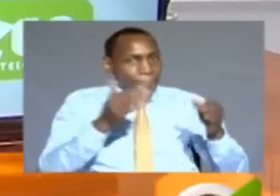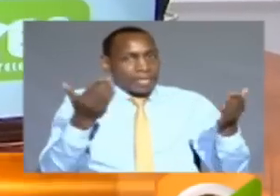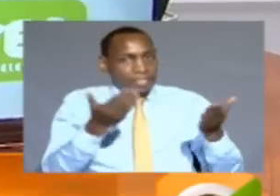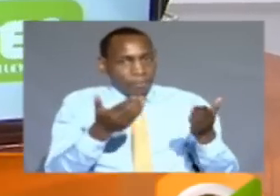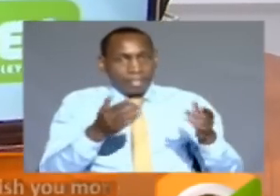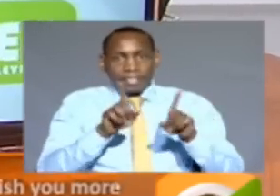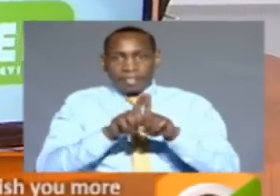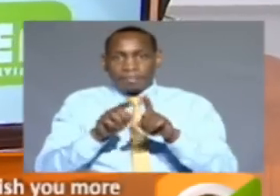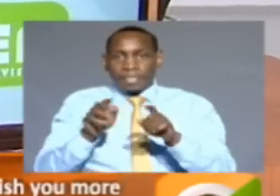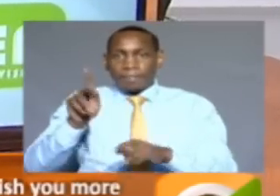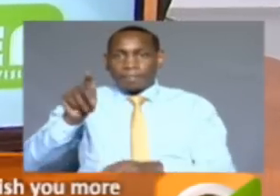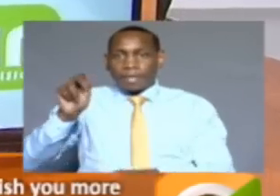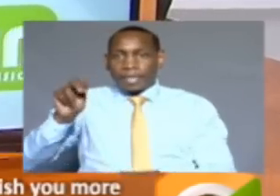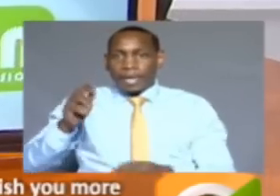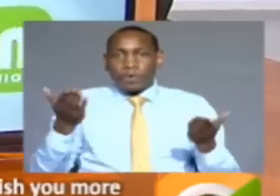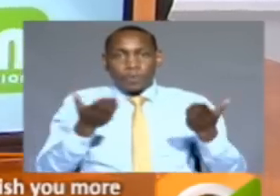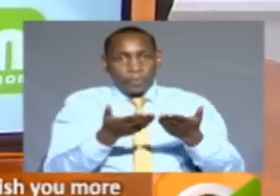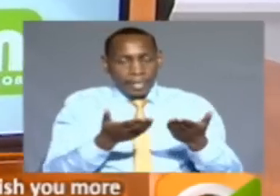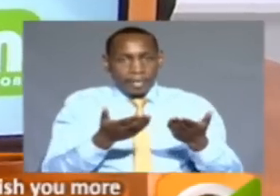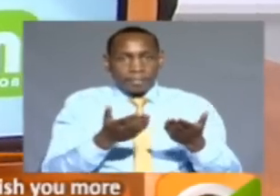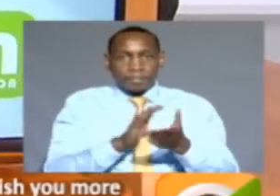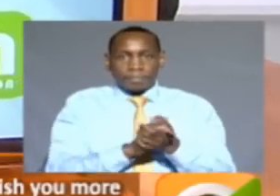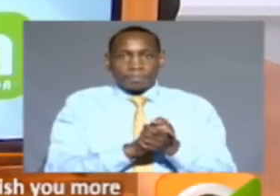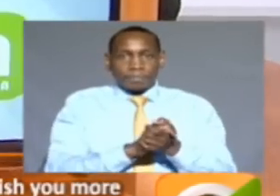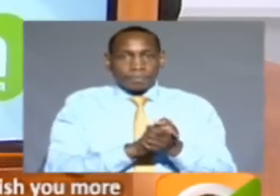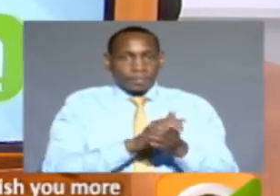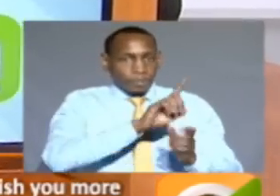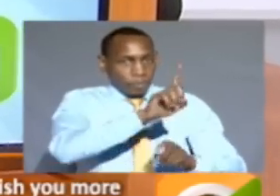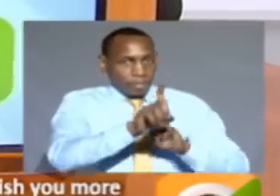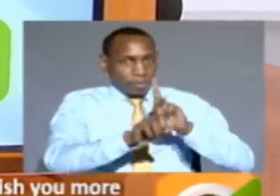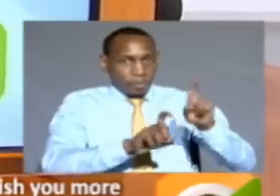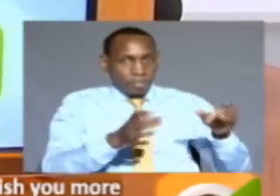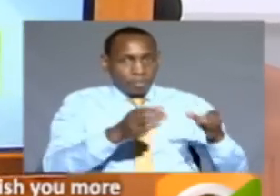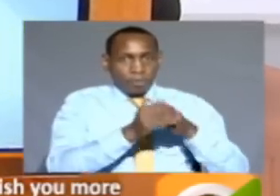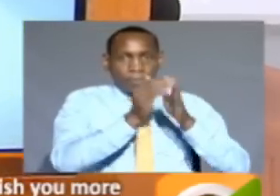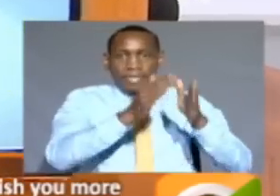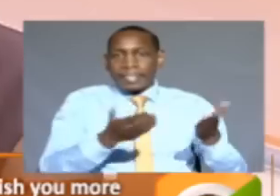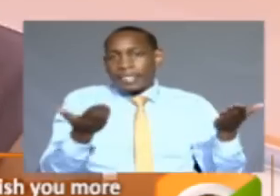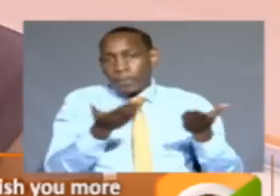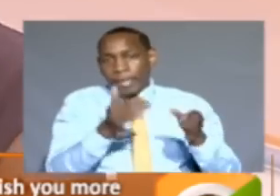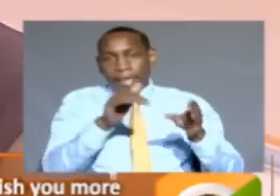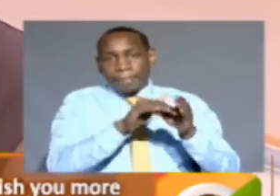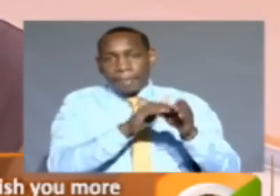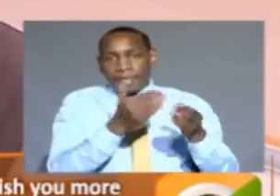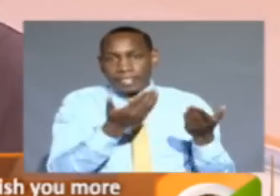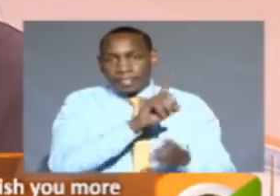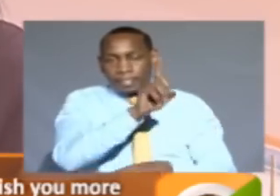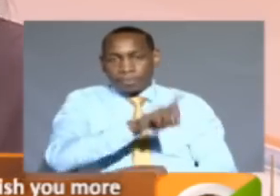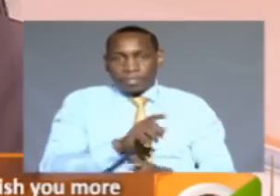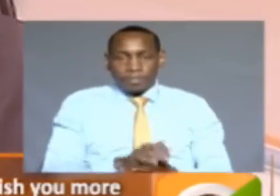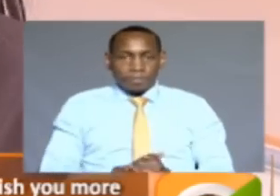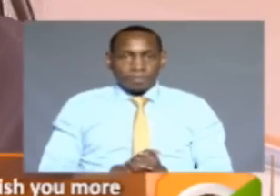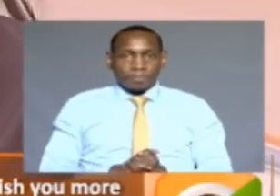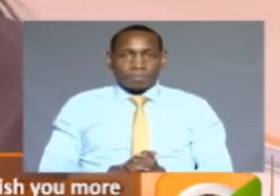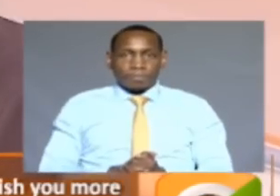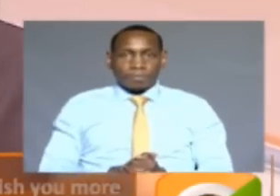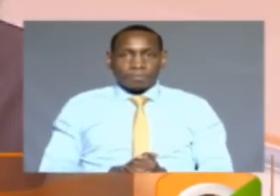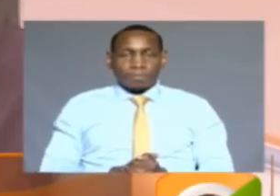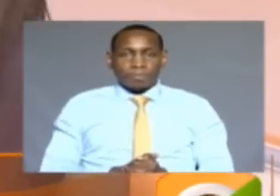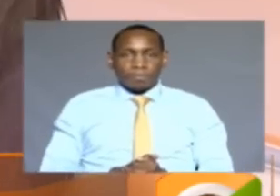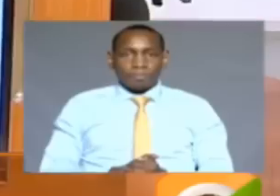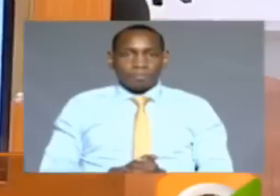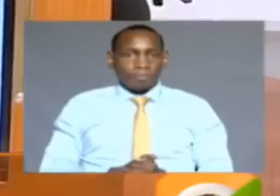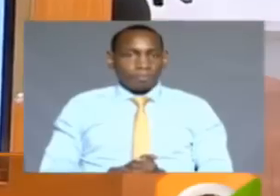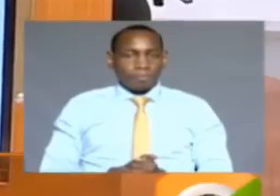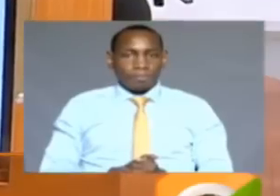KANU, where are they to sort of hold their party leaders to account? Wako wapi hawa wanachama kaza wanakadi? The only visitor in Jerusalem who actually